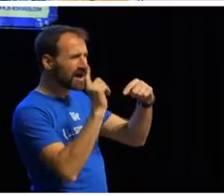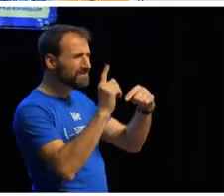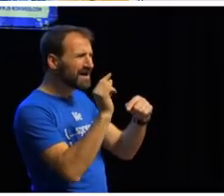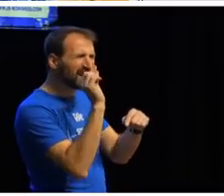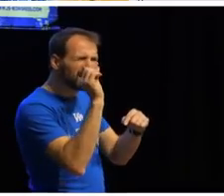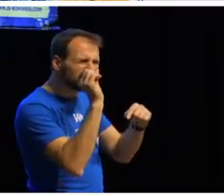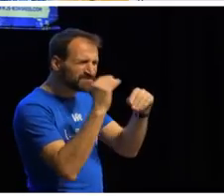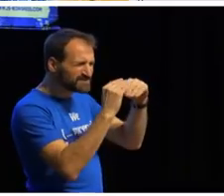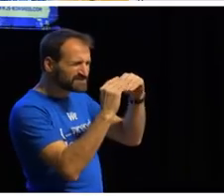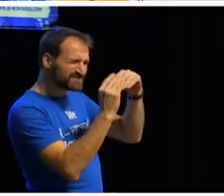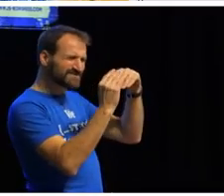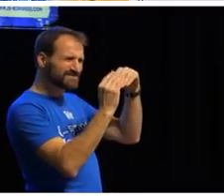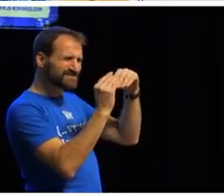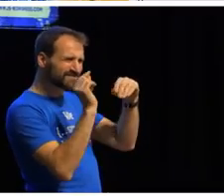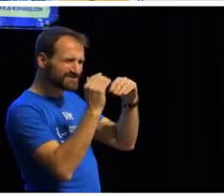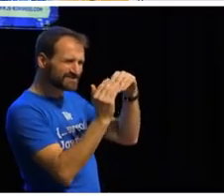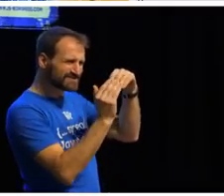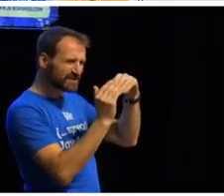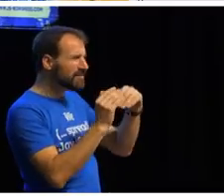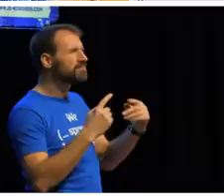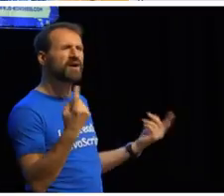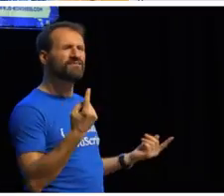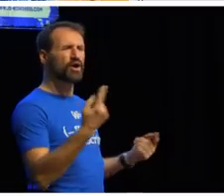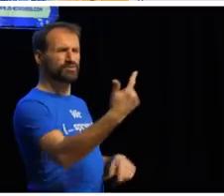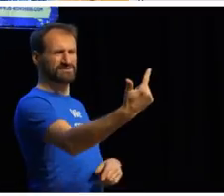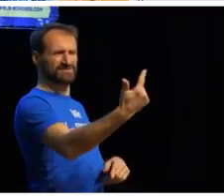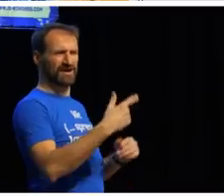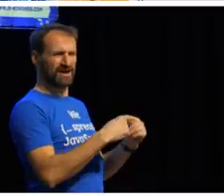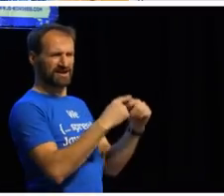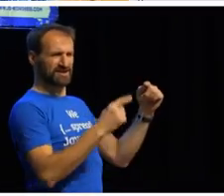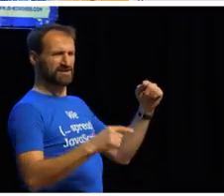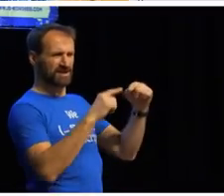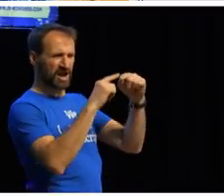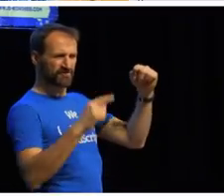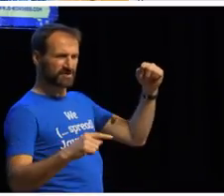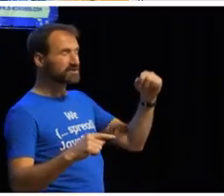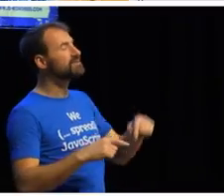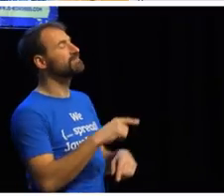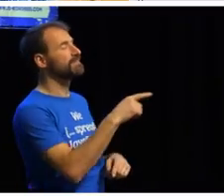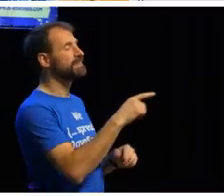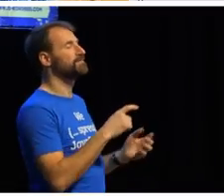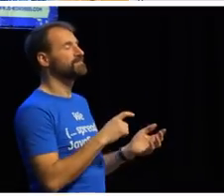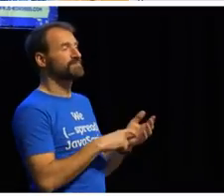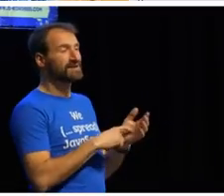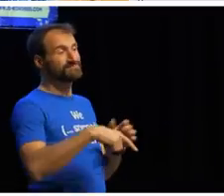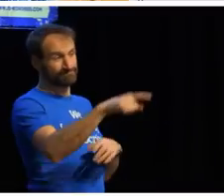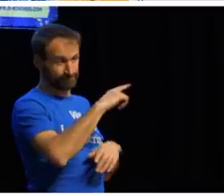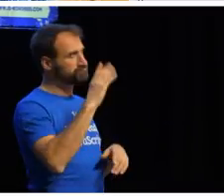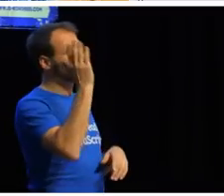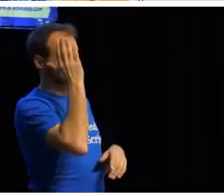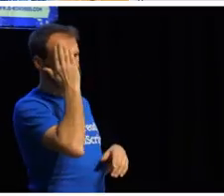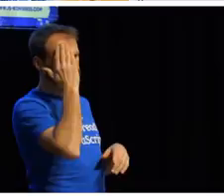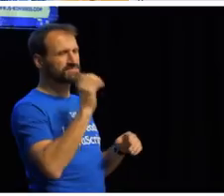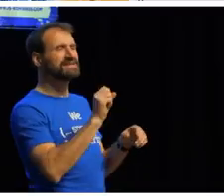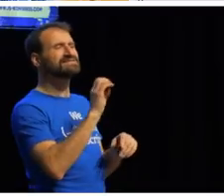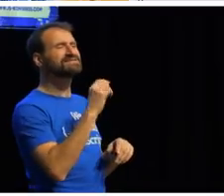sync. So why are there two graphs? It's because the known set of data, I have a known